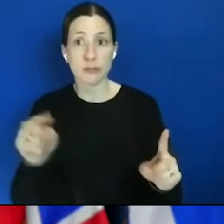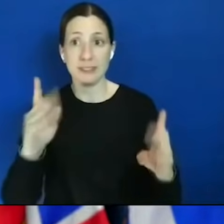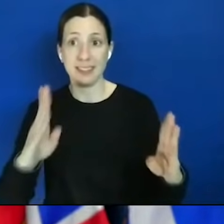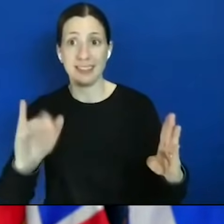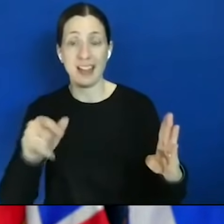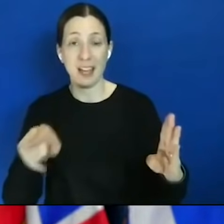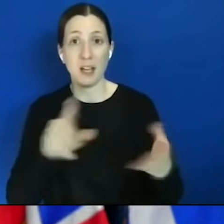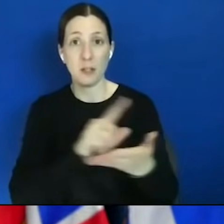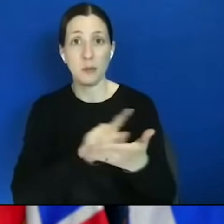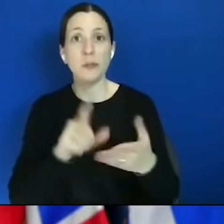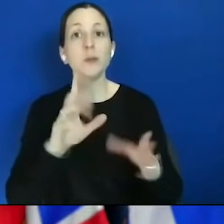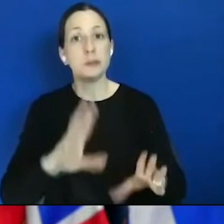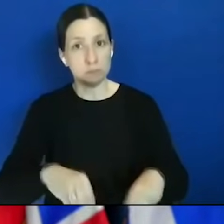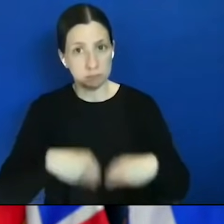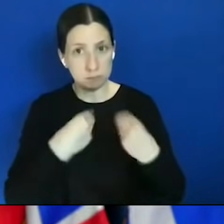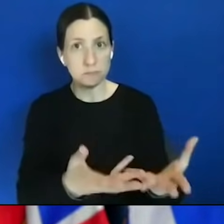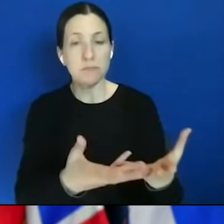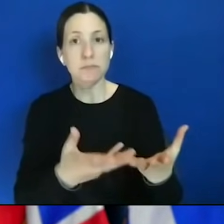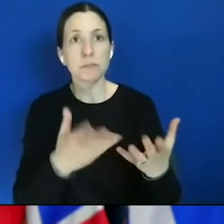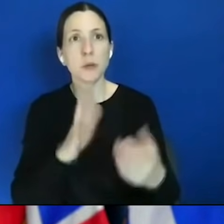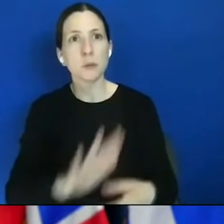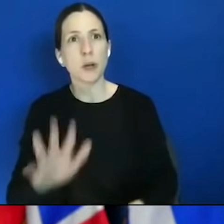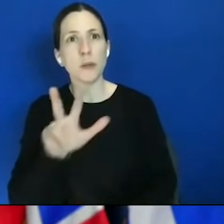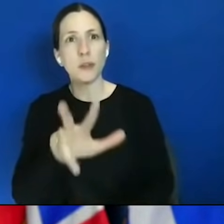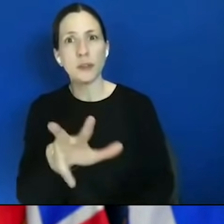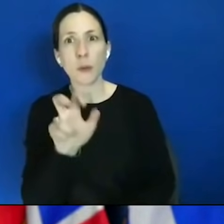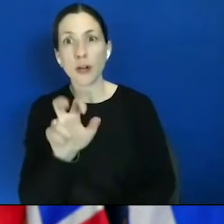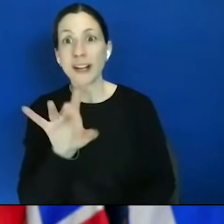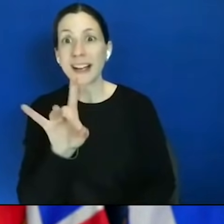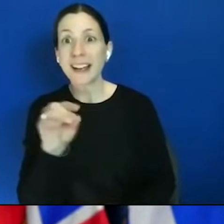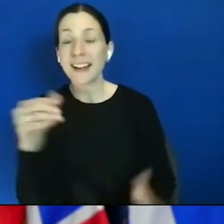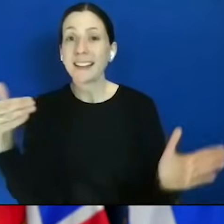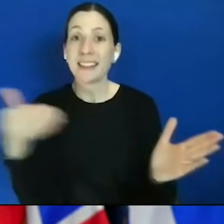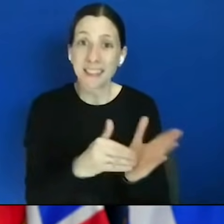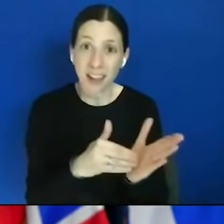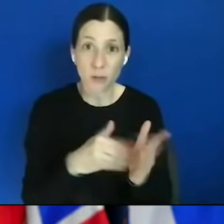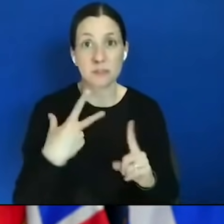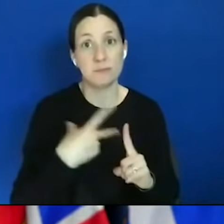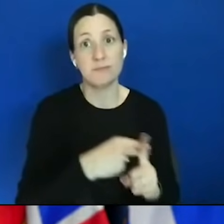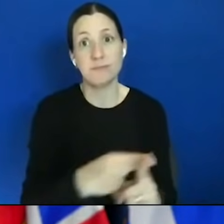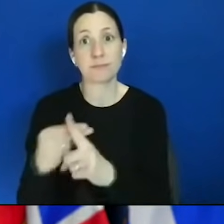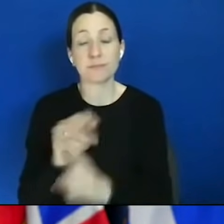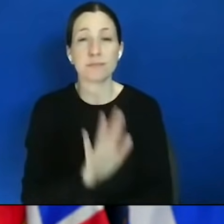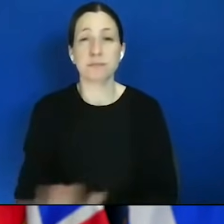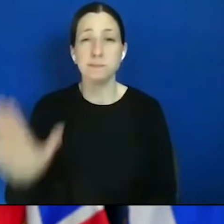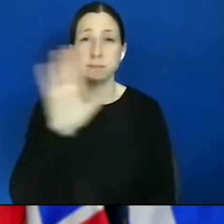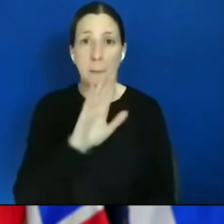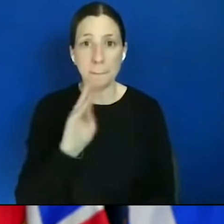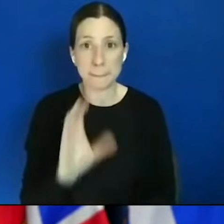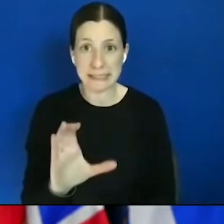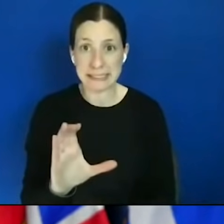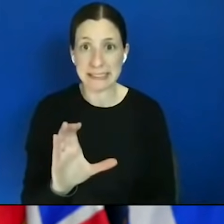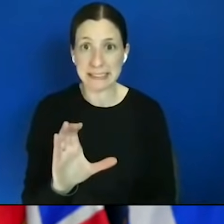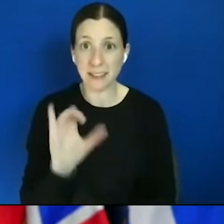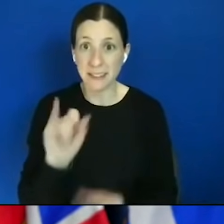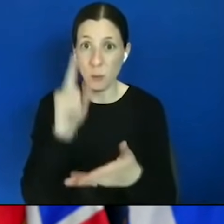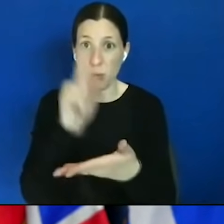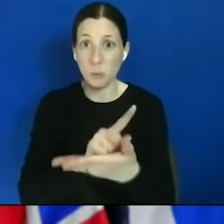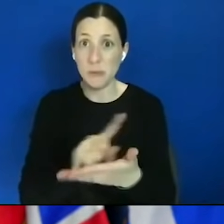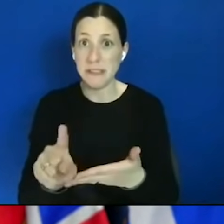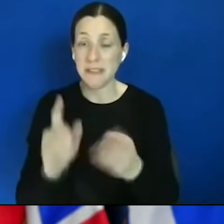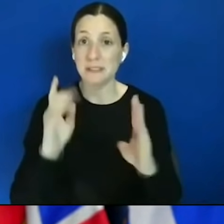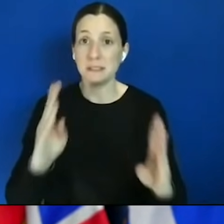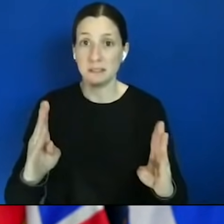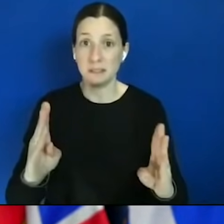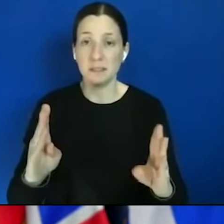teams delivered around 380,000 immunizations across BC in that week, in a